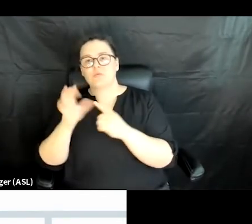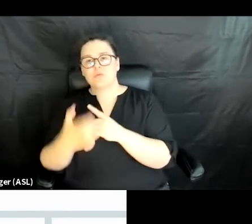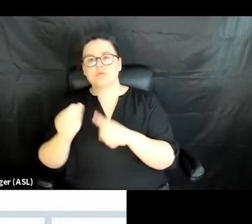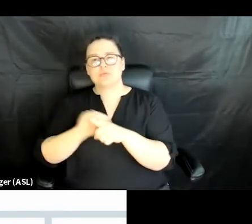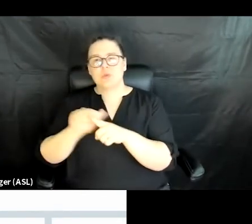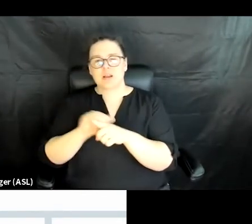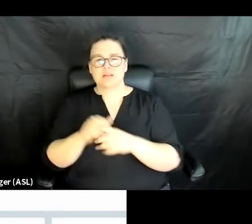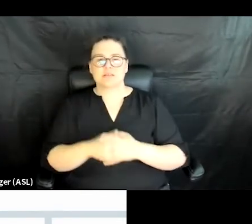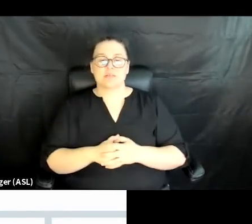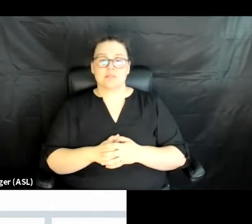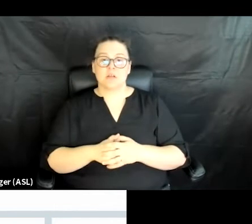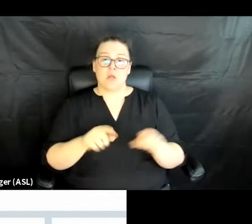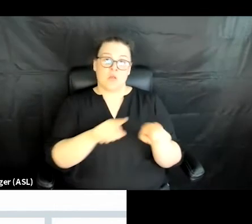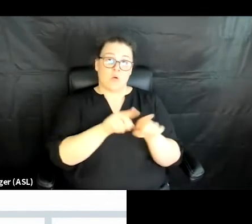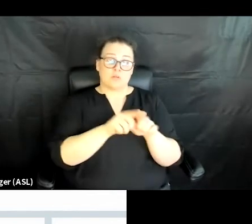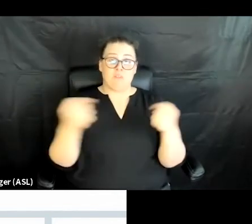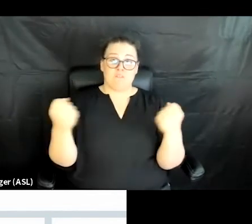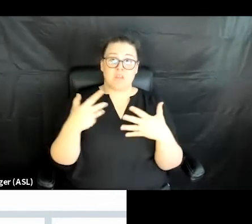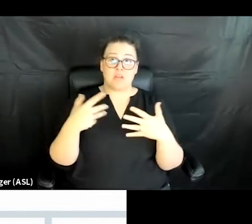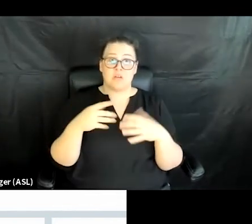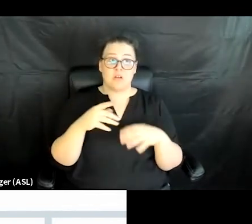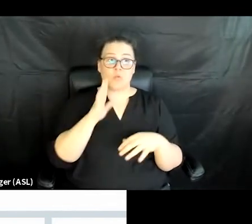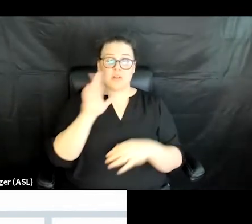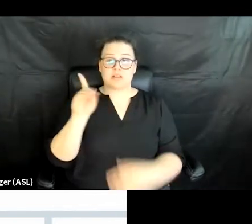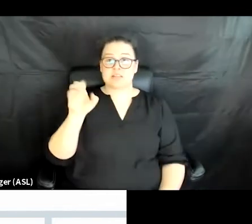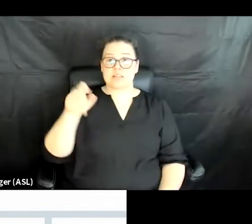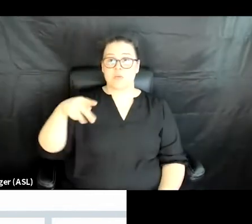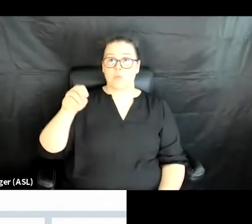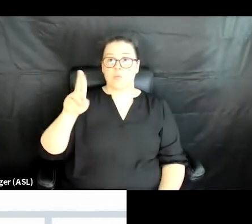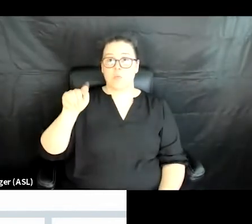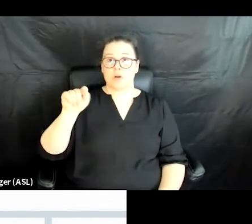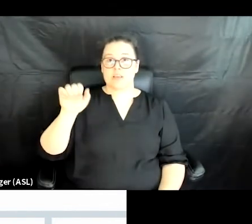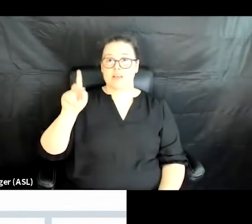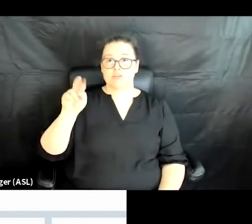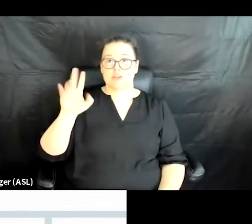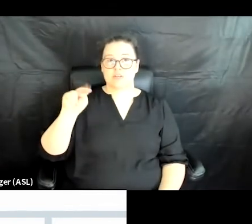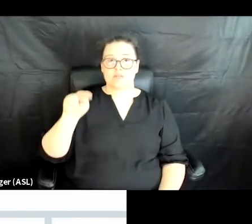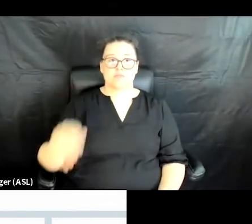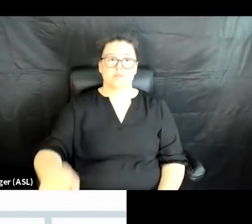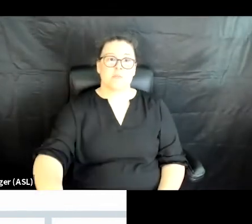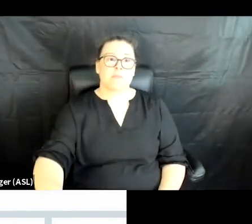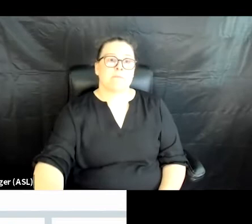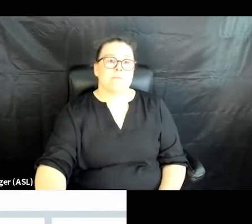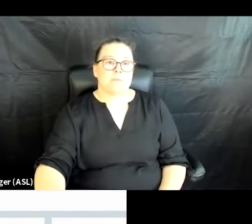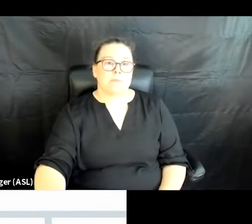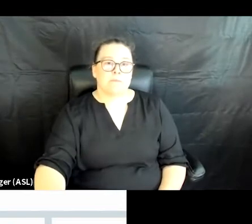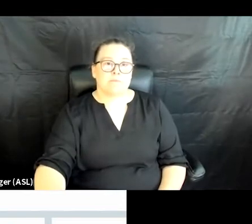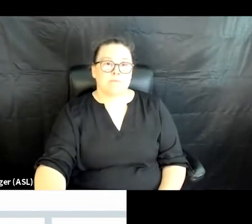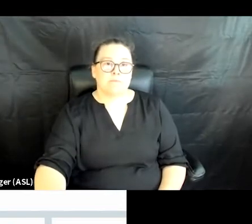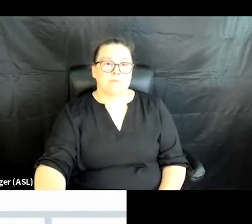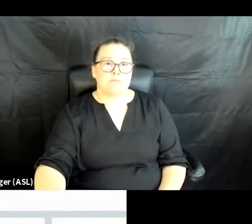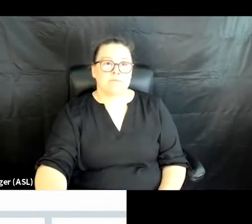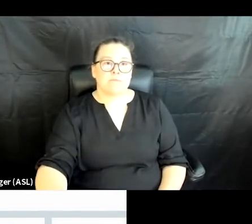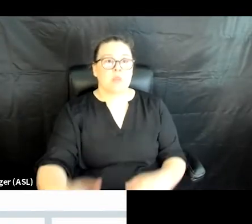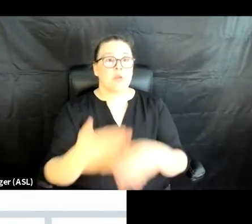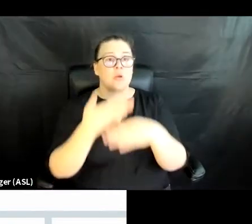of deportation and the biased perception of immigrants. Next slide, please. So the barriers for pursuing